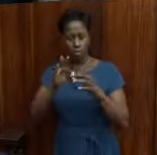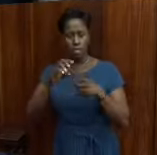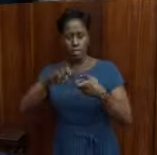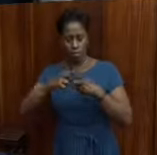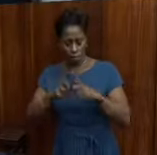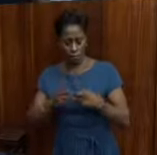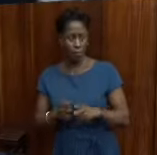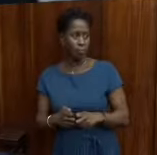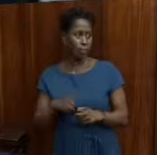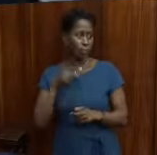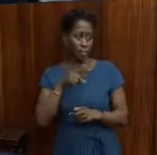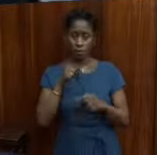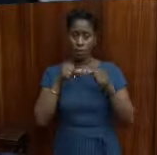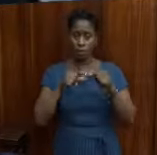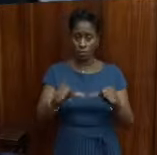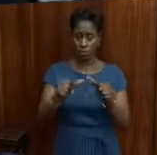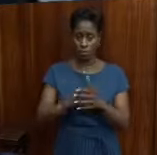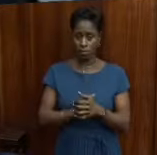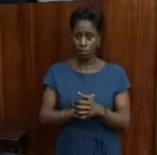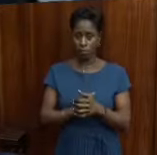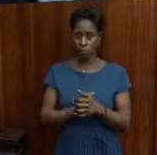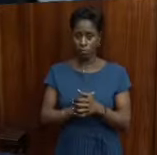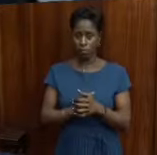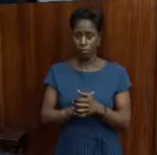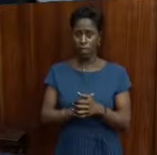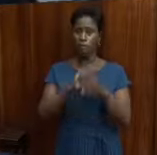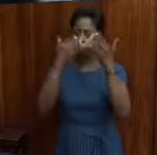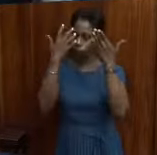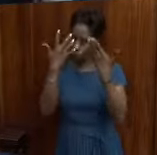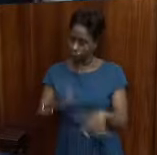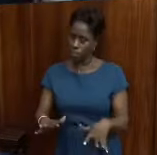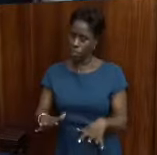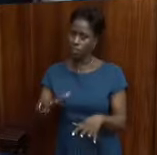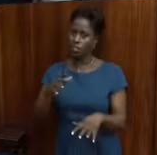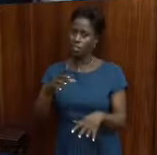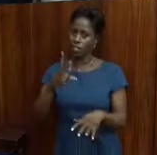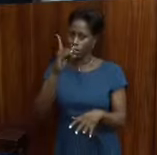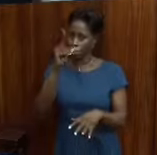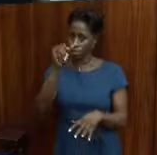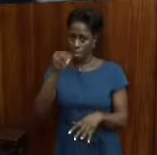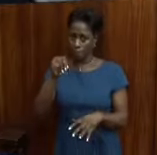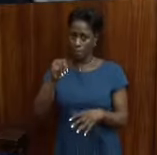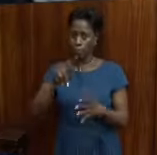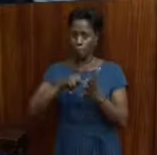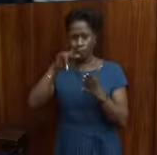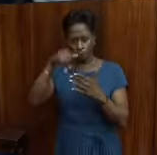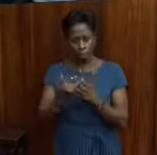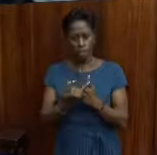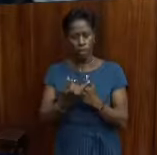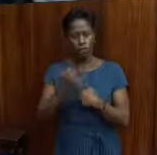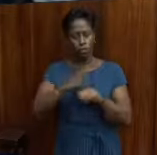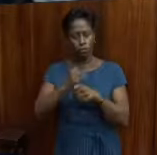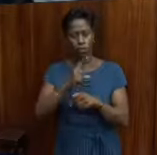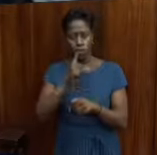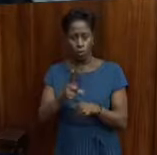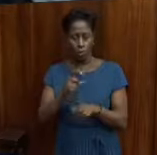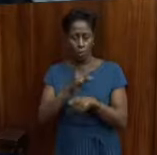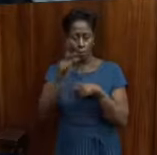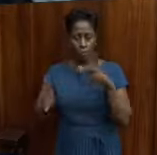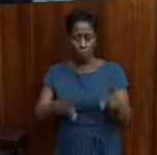will continue and complete this project to ensure the people of St. Lucia have a reliable supply of